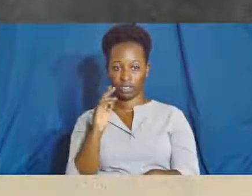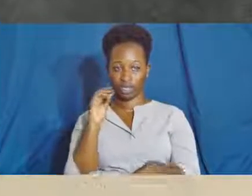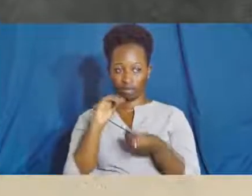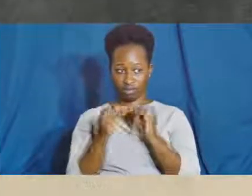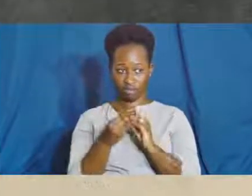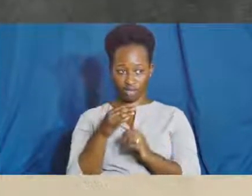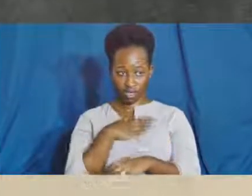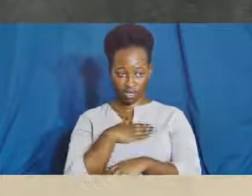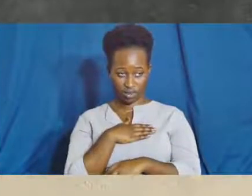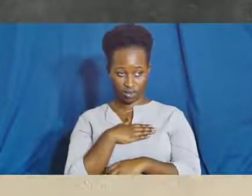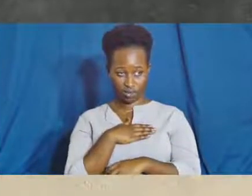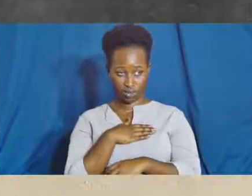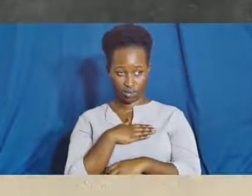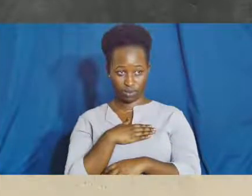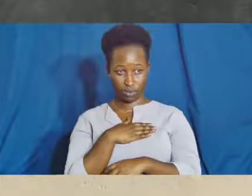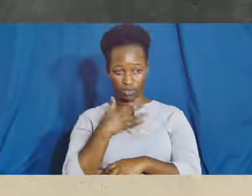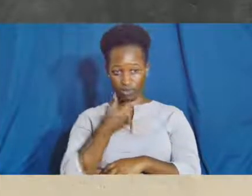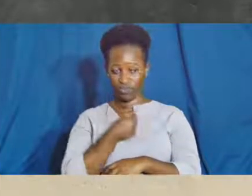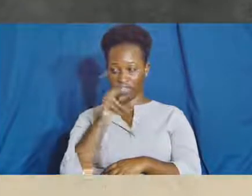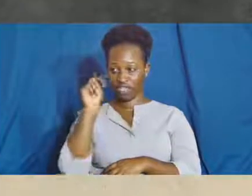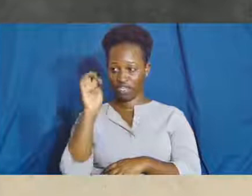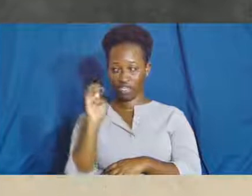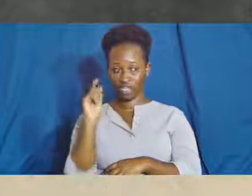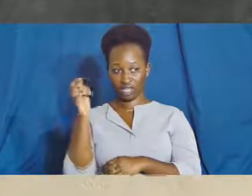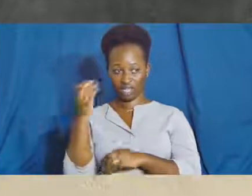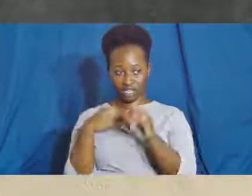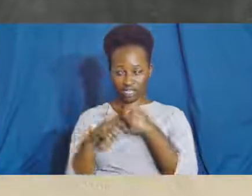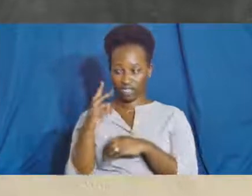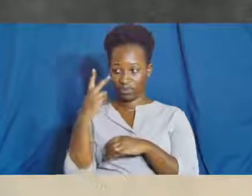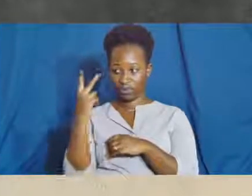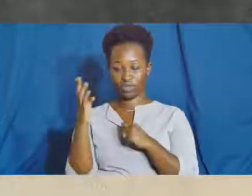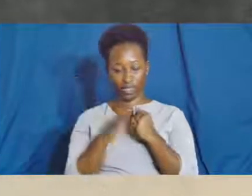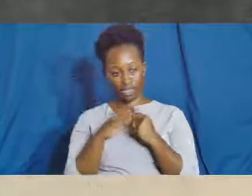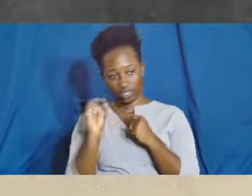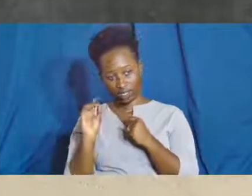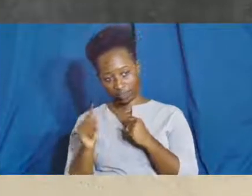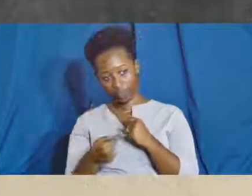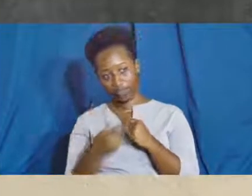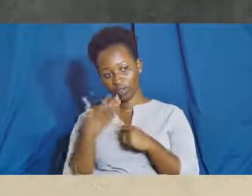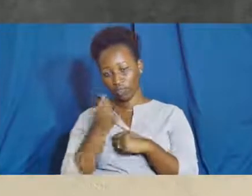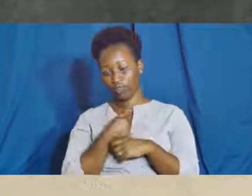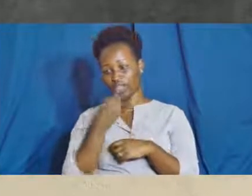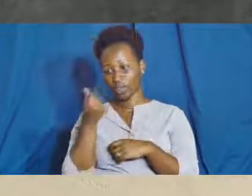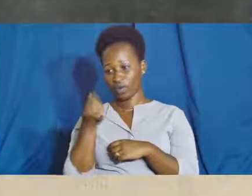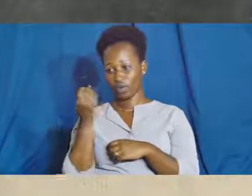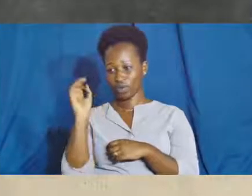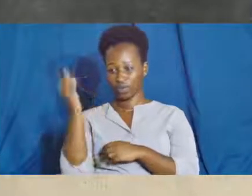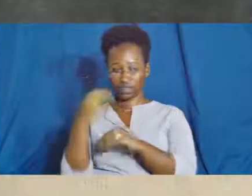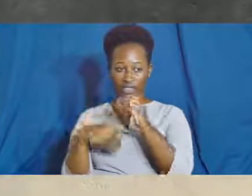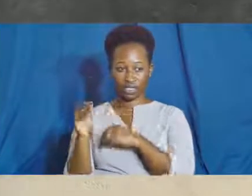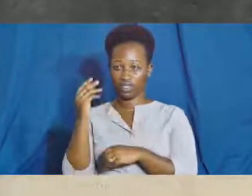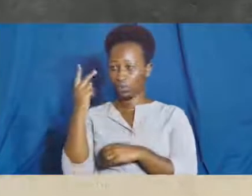figures, we have net sales 290. We have cost of sales